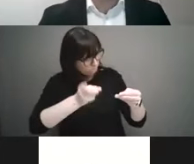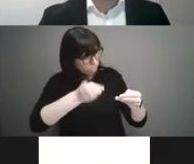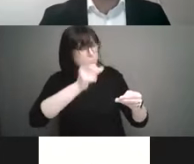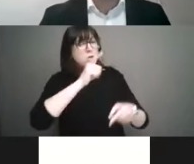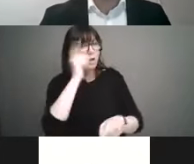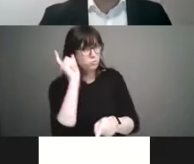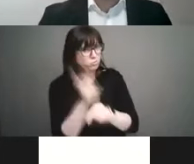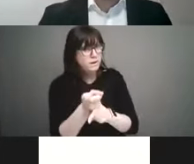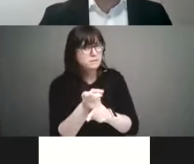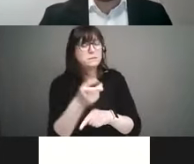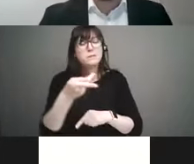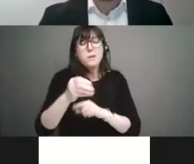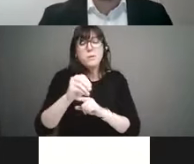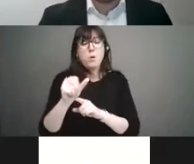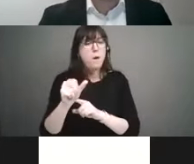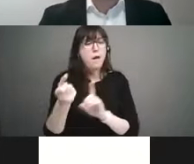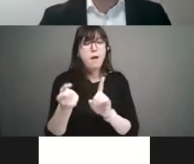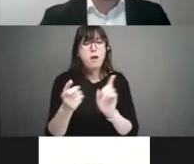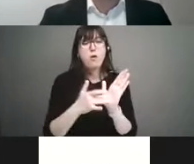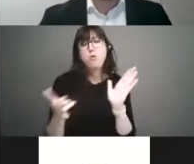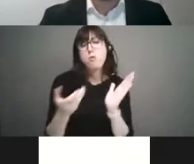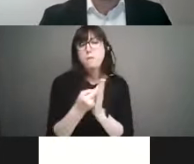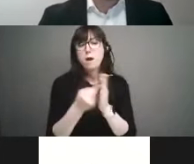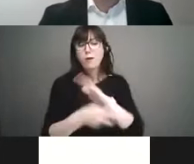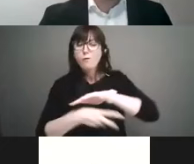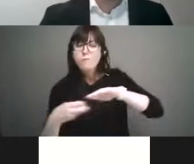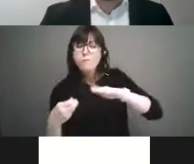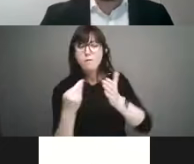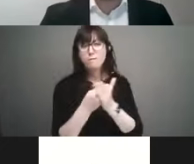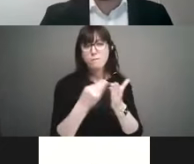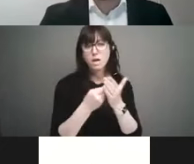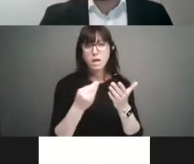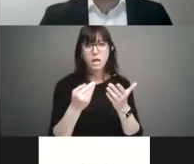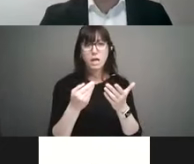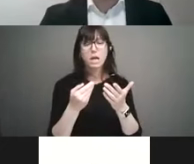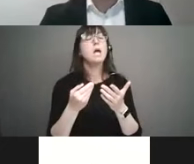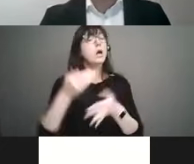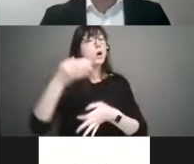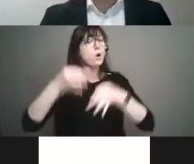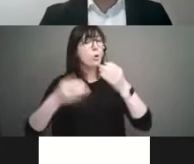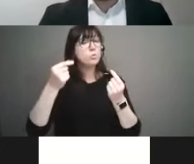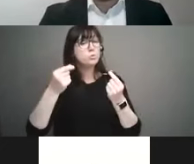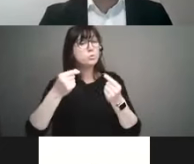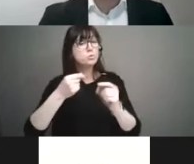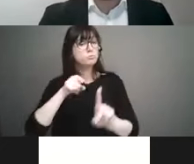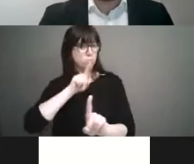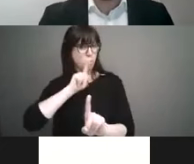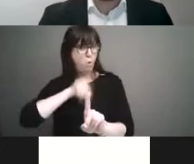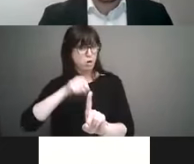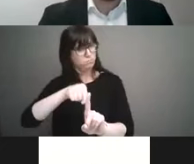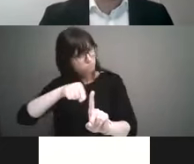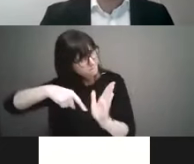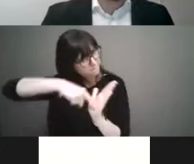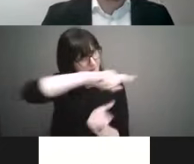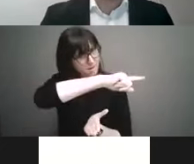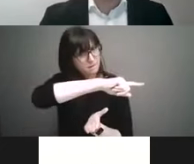the attorney has absconded with funds or stolen funds, the court can then order that those monies be repaid